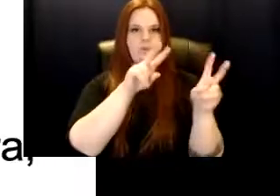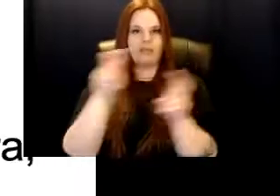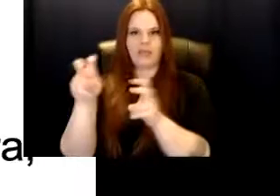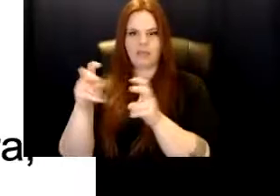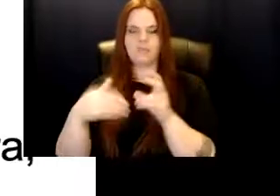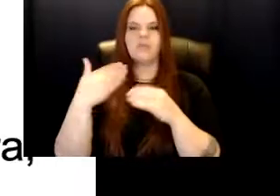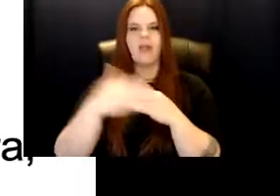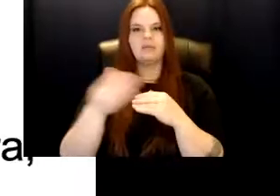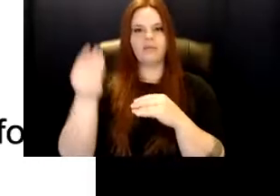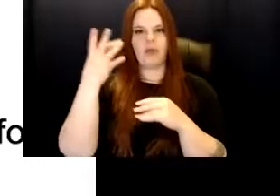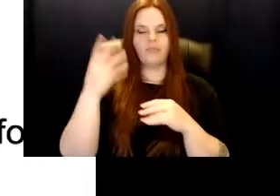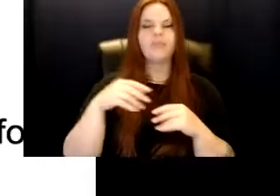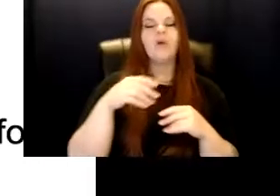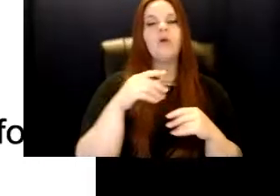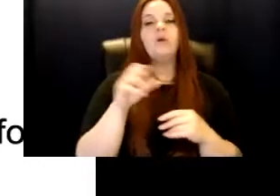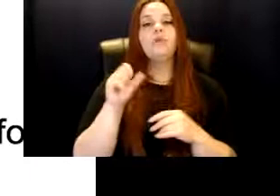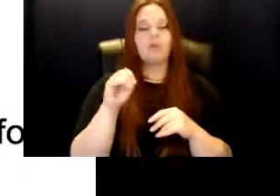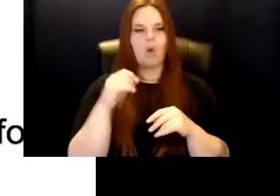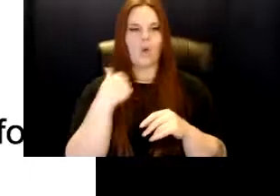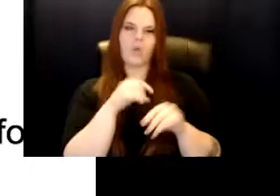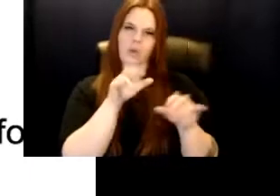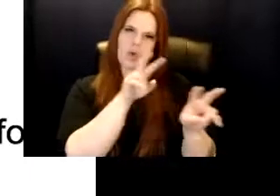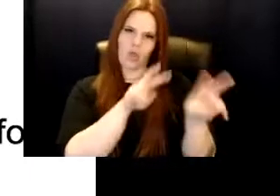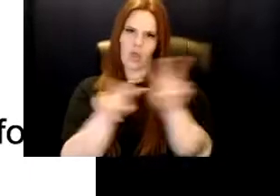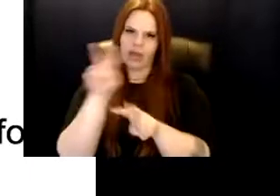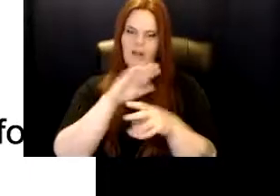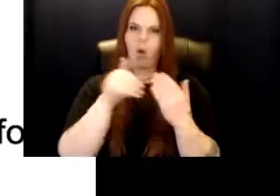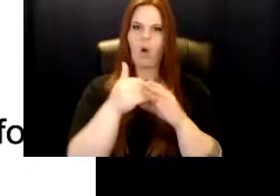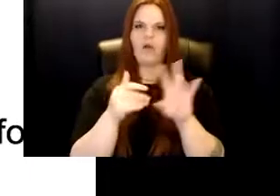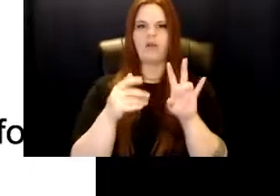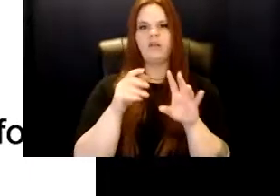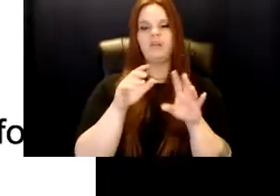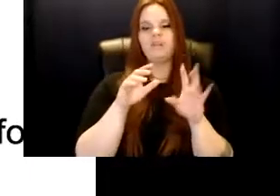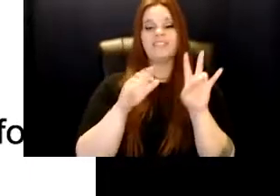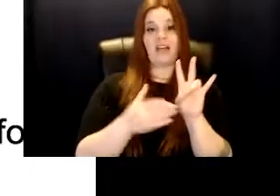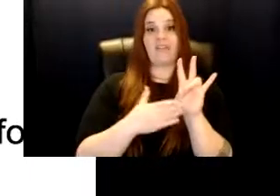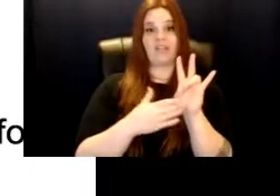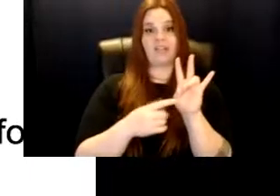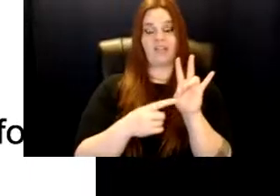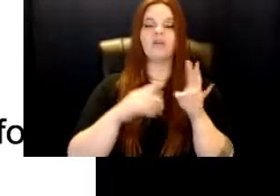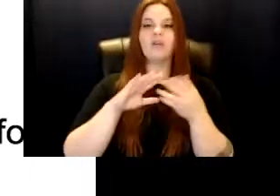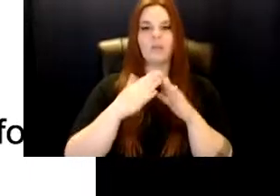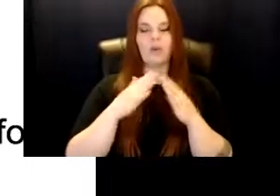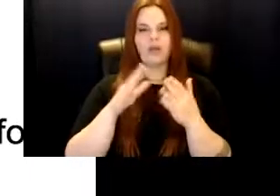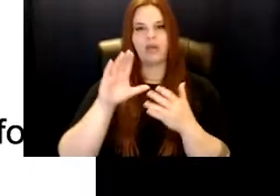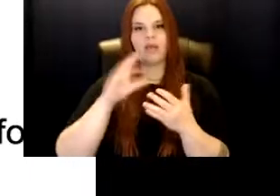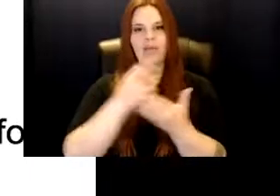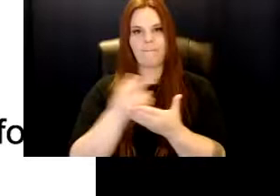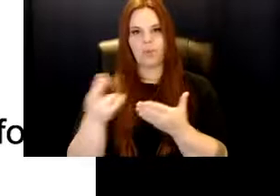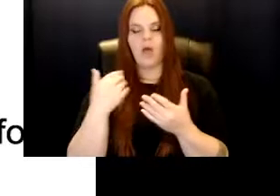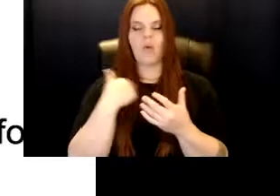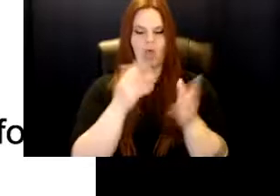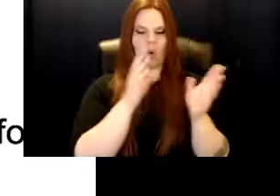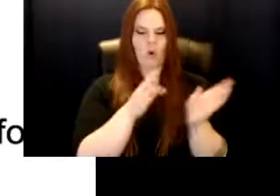please. So synergistically, we're looking at all of these 7 community capitals, and we're analyzing them in a way that,